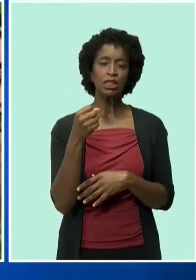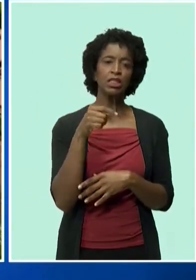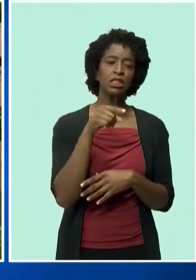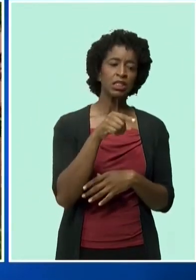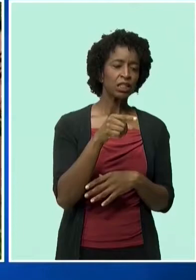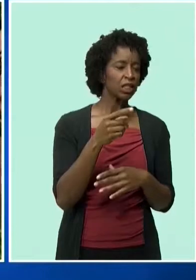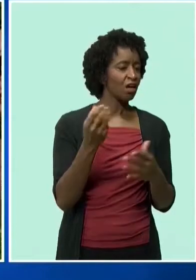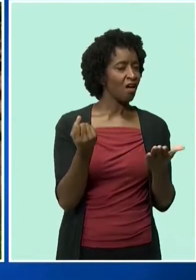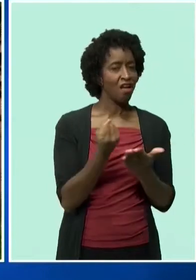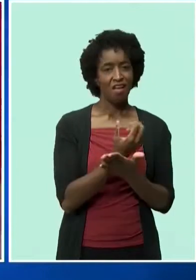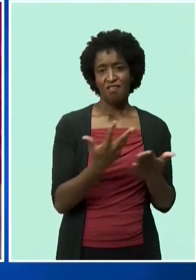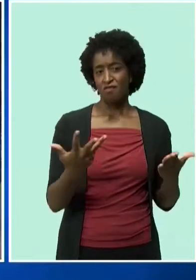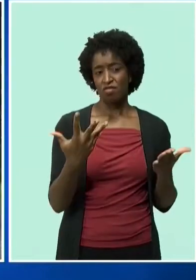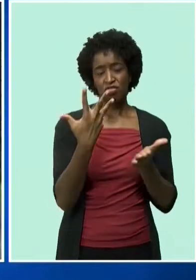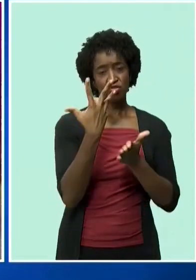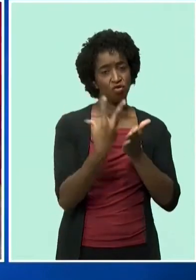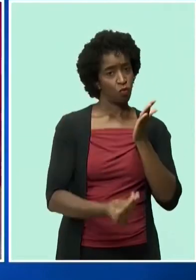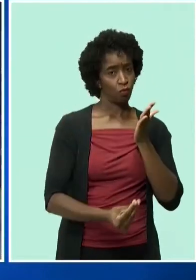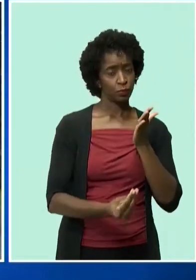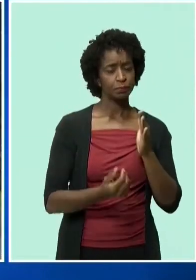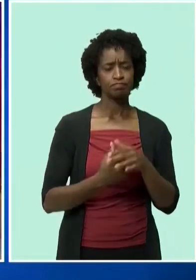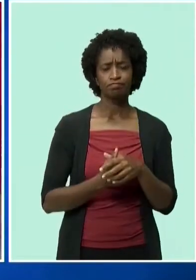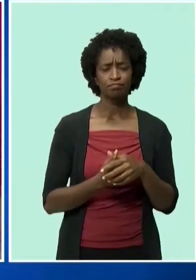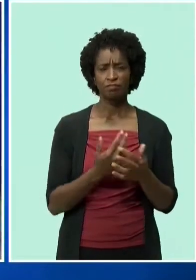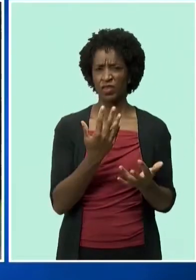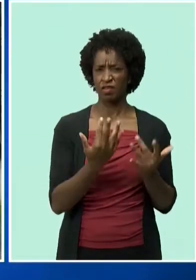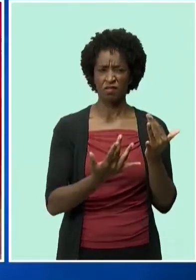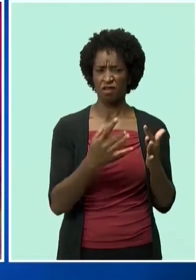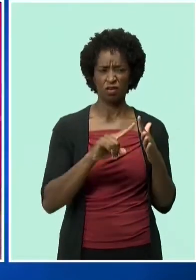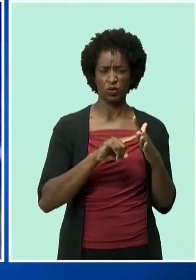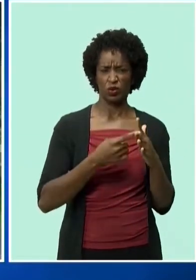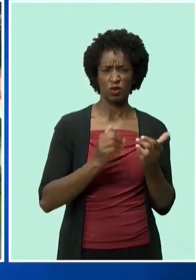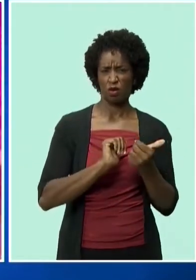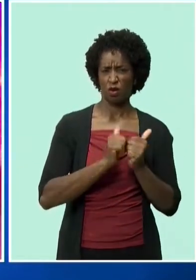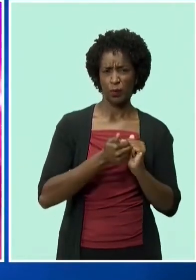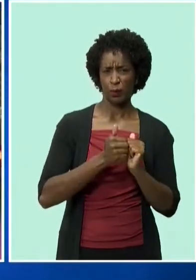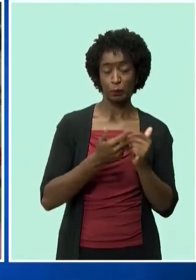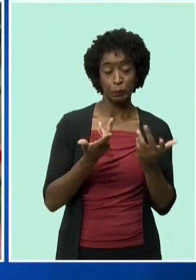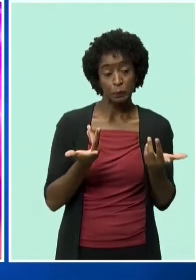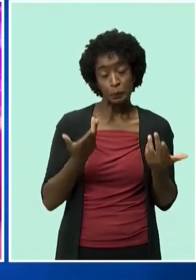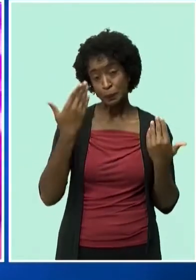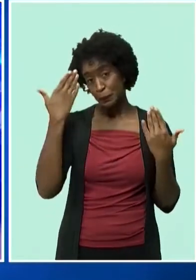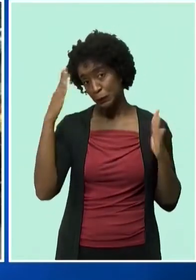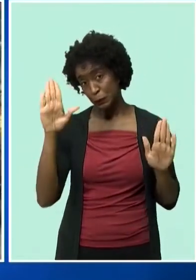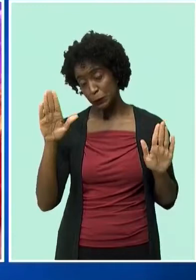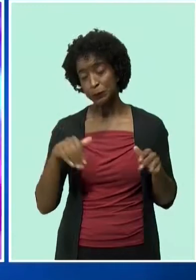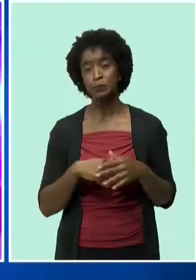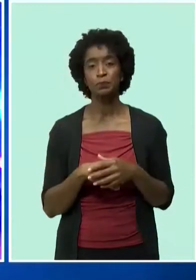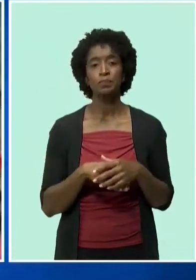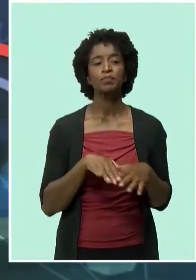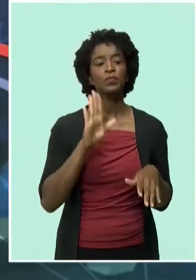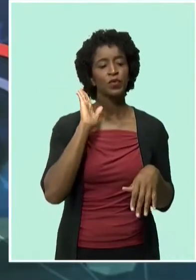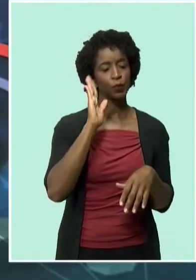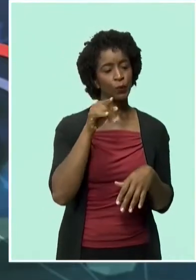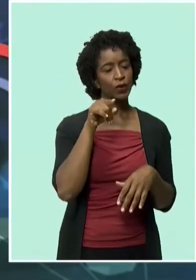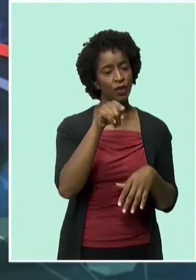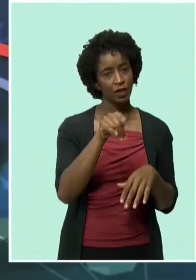It is unknown at this time what caused the blaze. Brace is expected to spend the night with